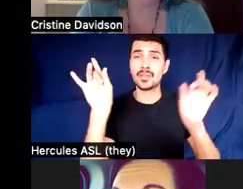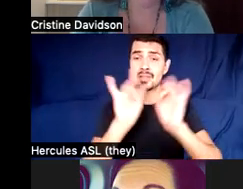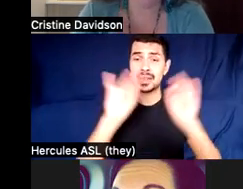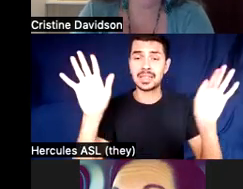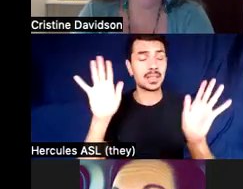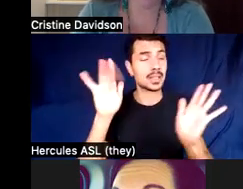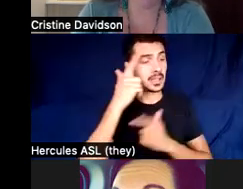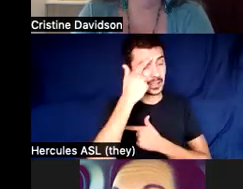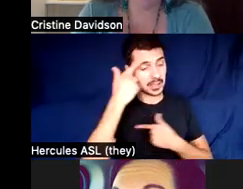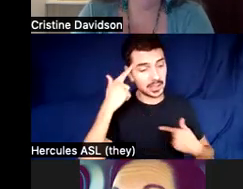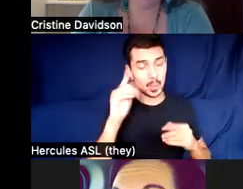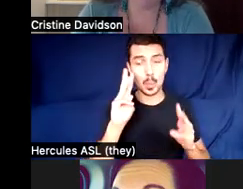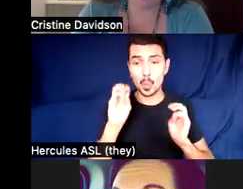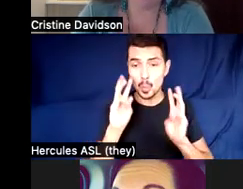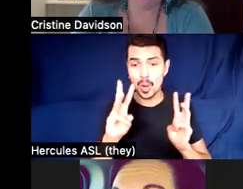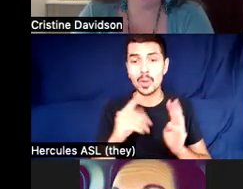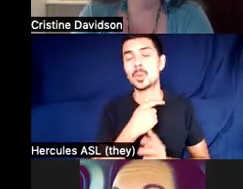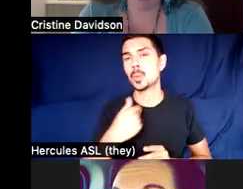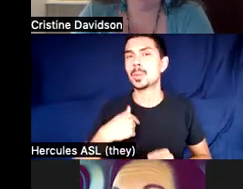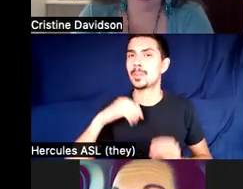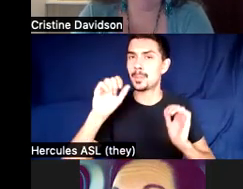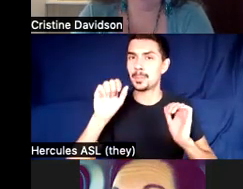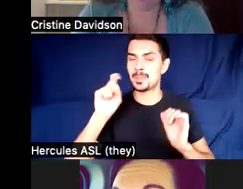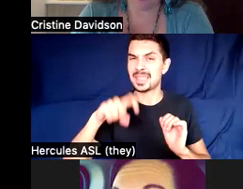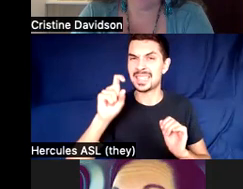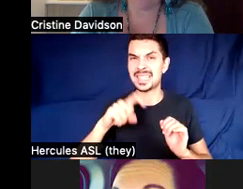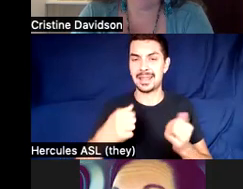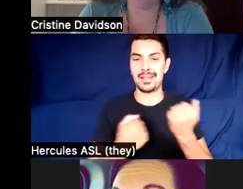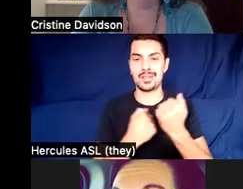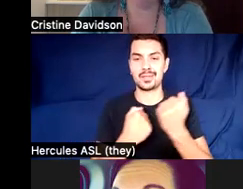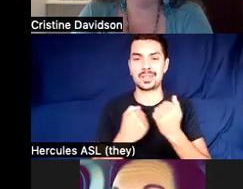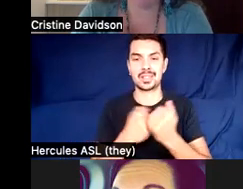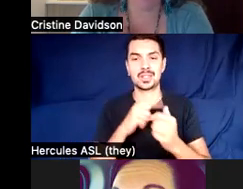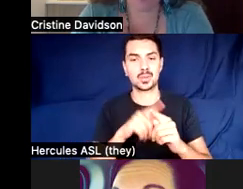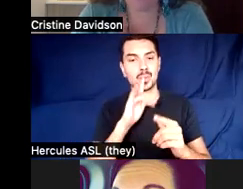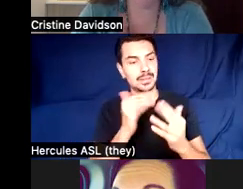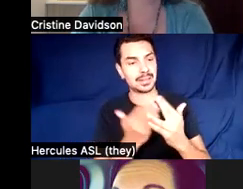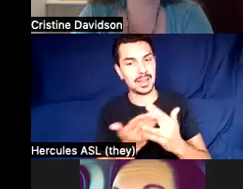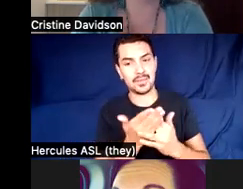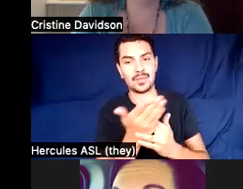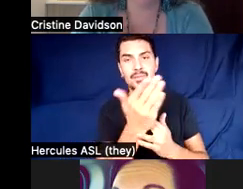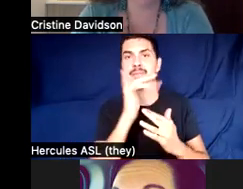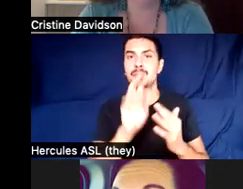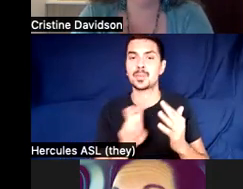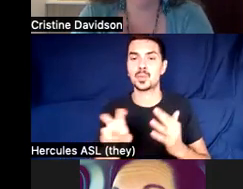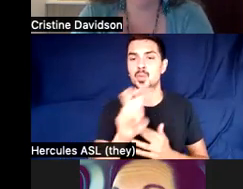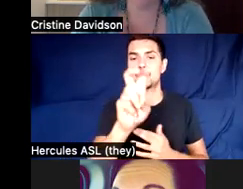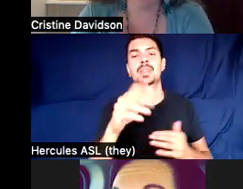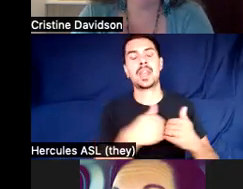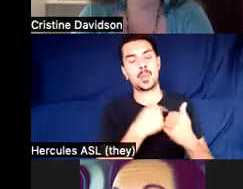painful. So, we may need advocacy to kind of navigate through that journey, and how can we best support, right? And